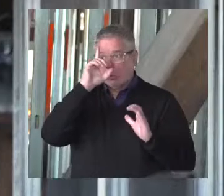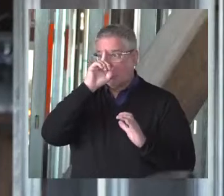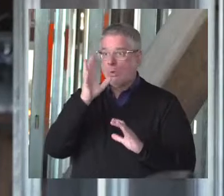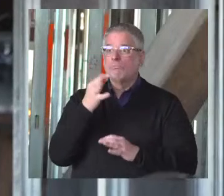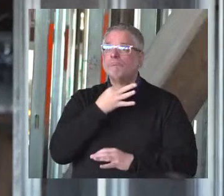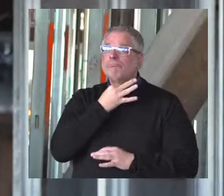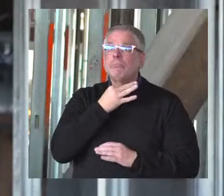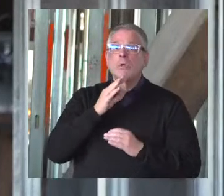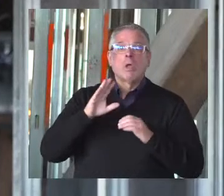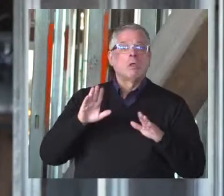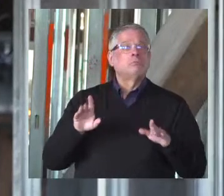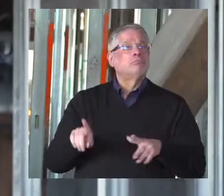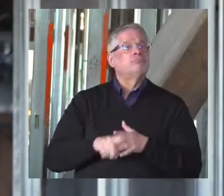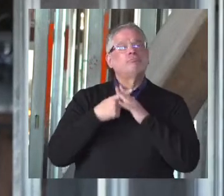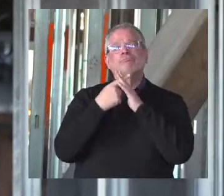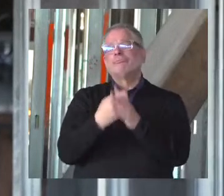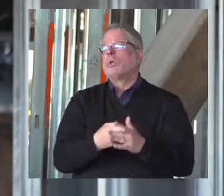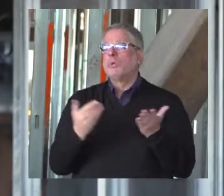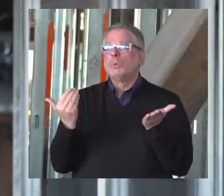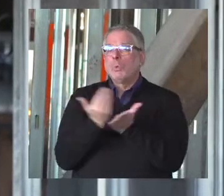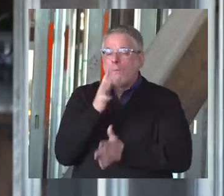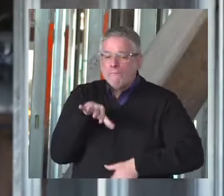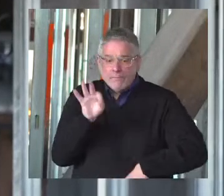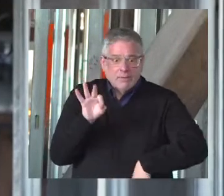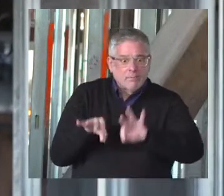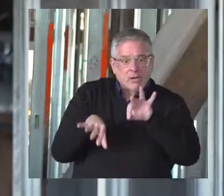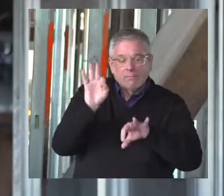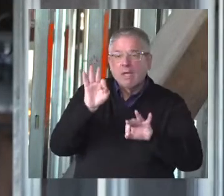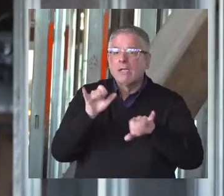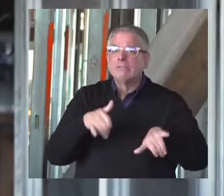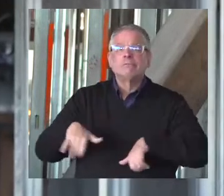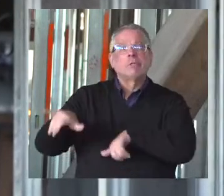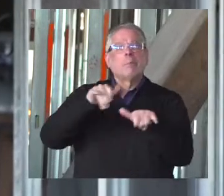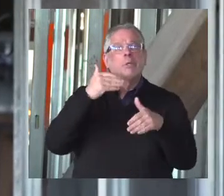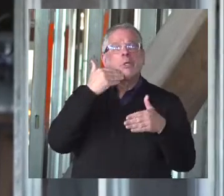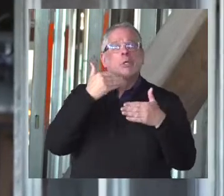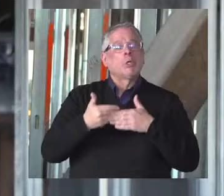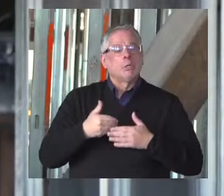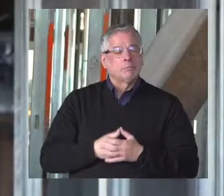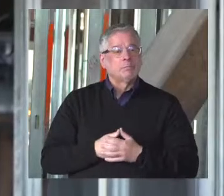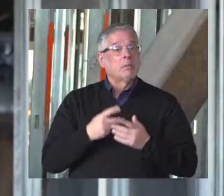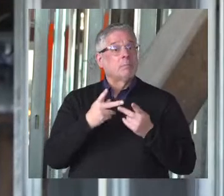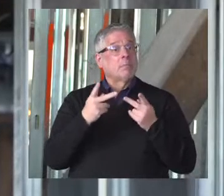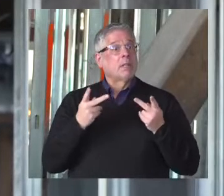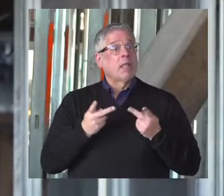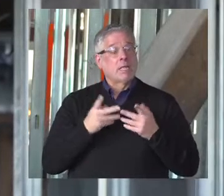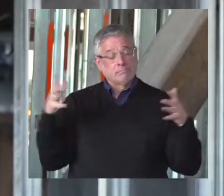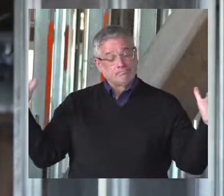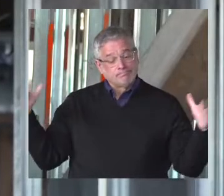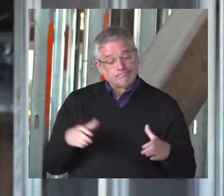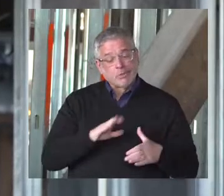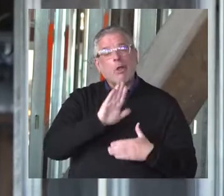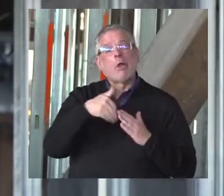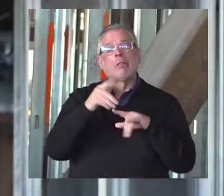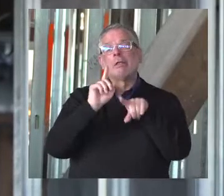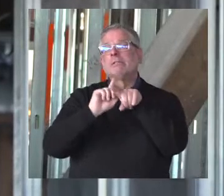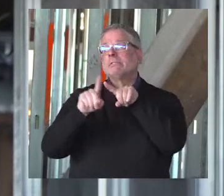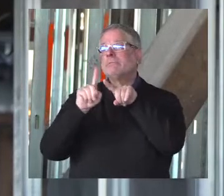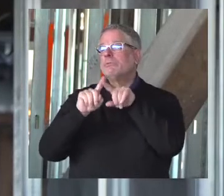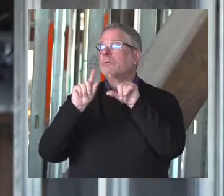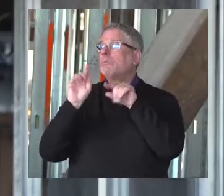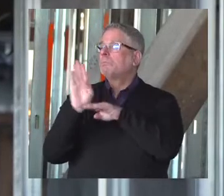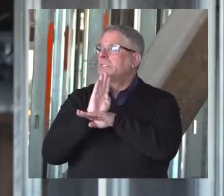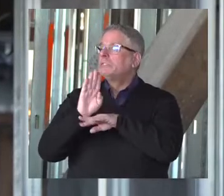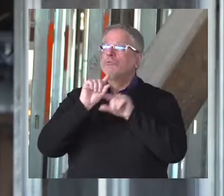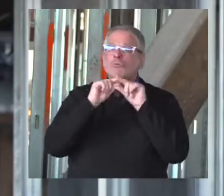and achieve breakthroughs that could serve the common good. So this will be a convening place for all these different entities to